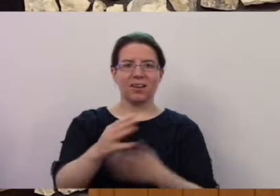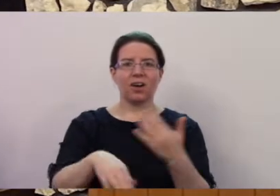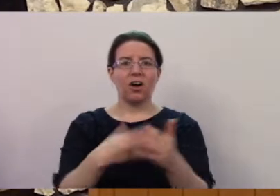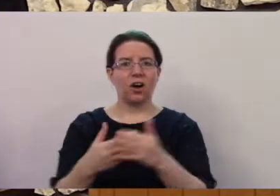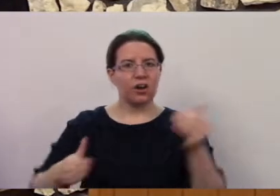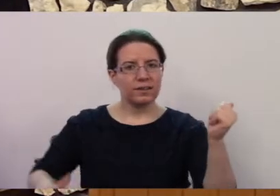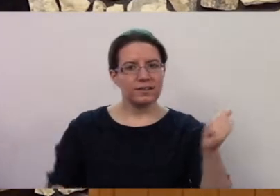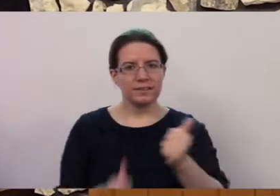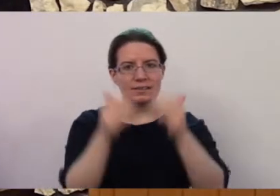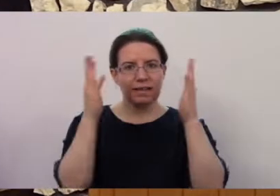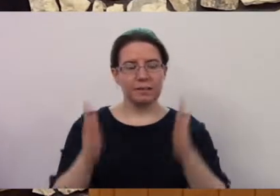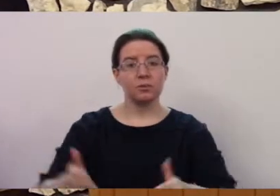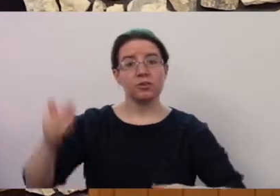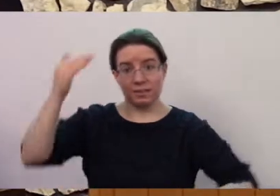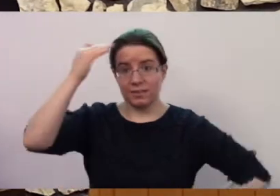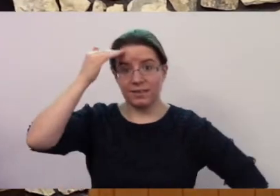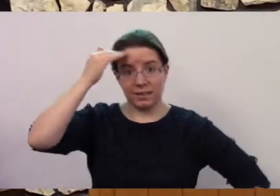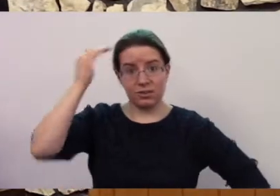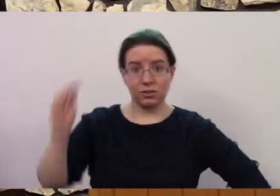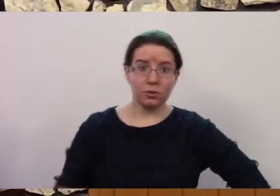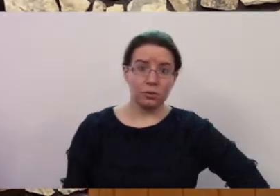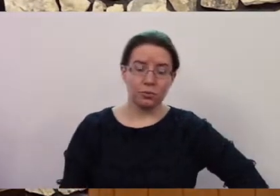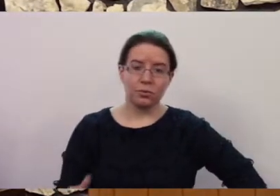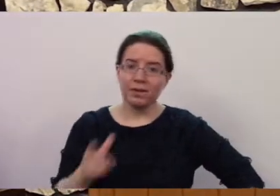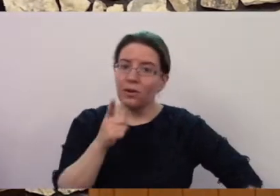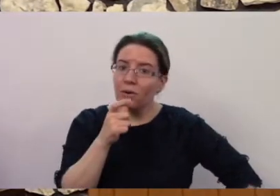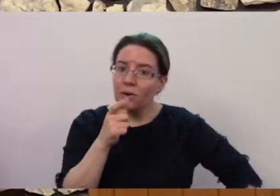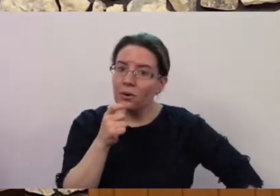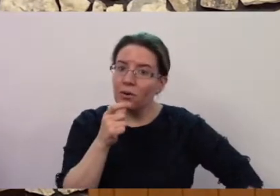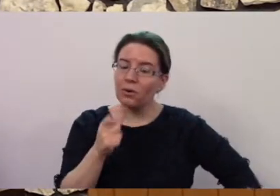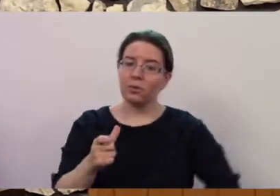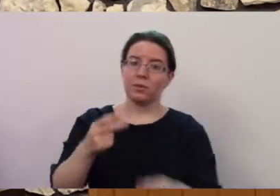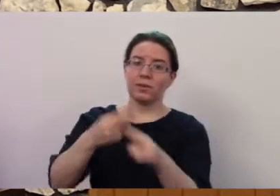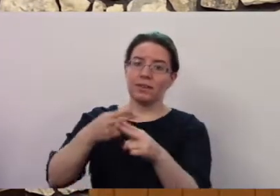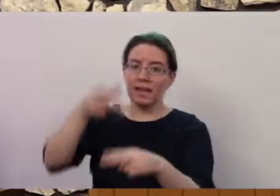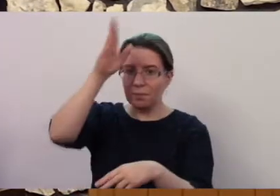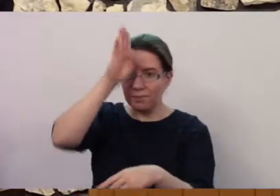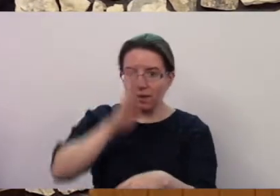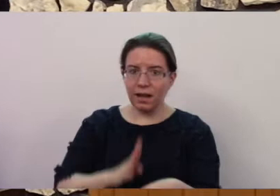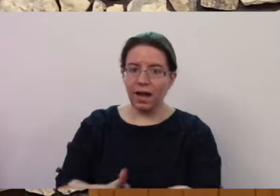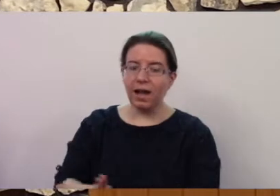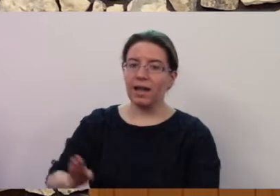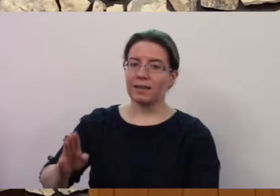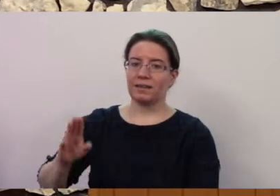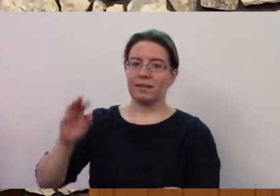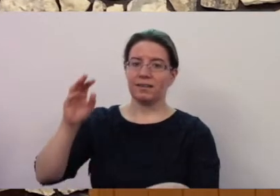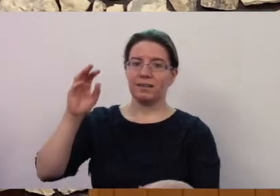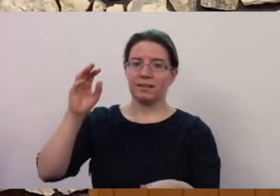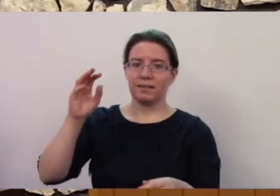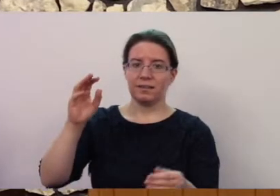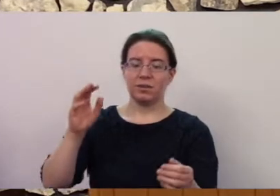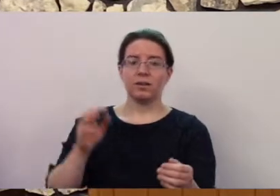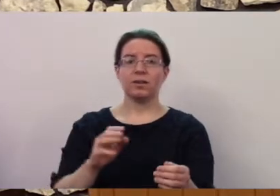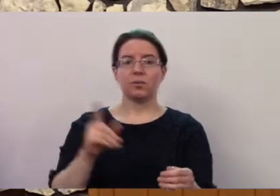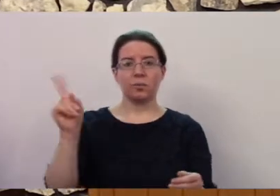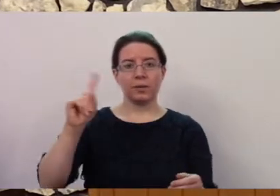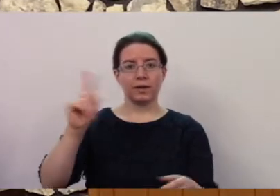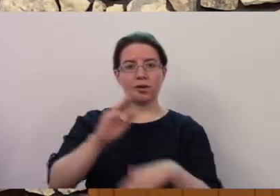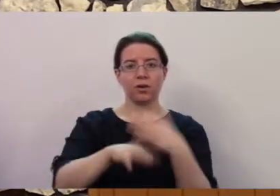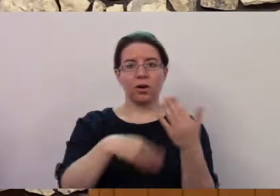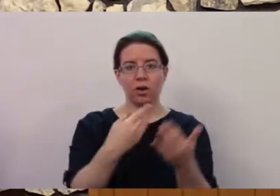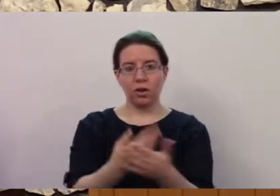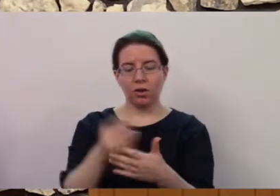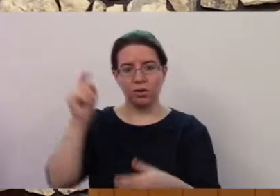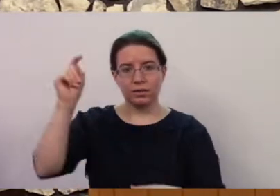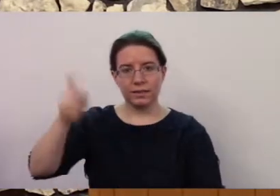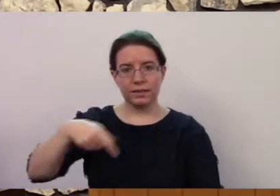he had chosen, yes, knew who the name was. Amen. Yes. Hallelujah. They knew what the name was, yes,